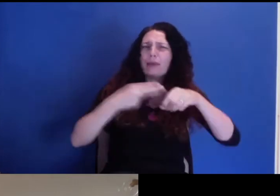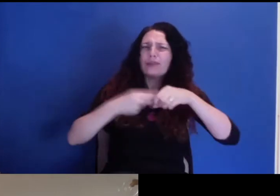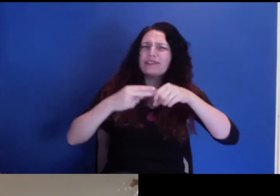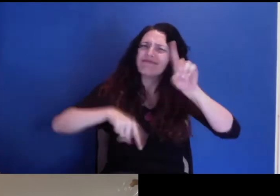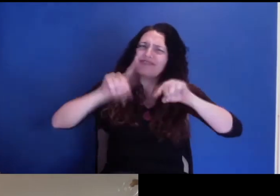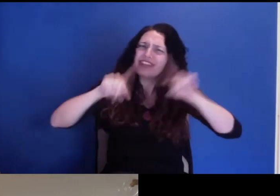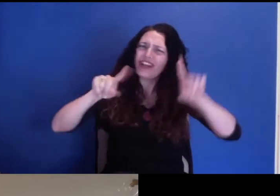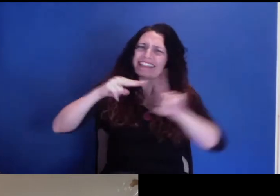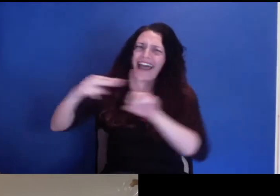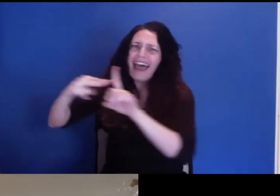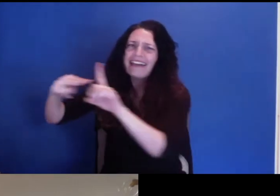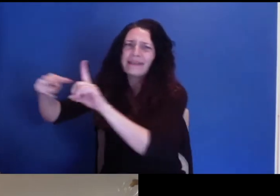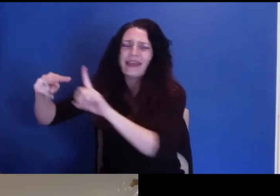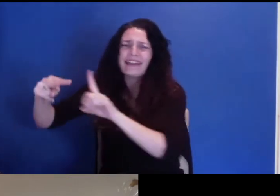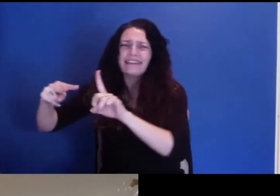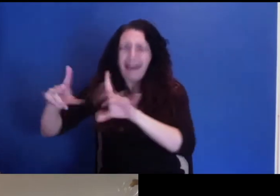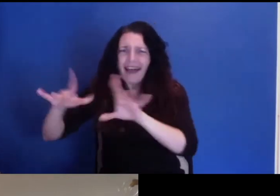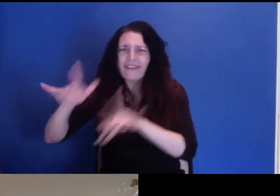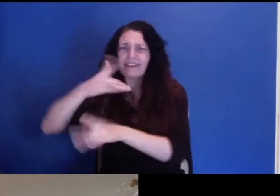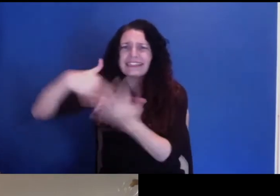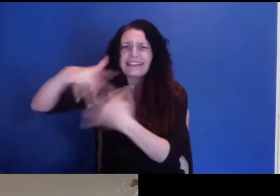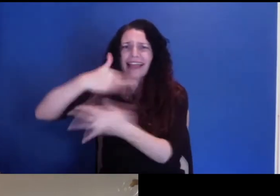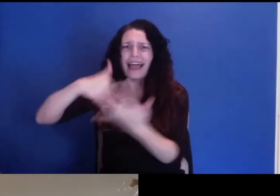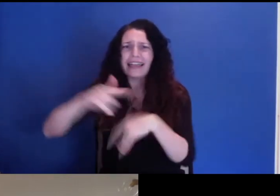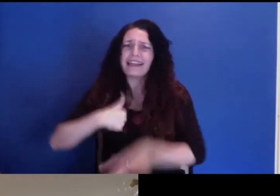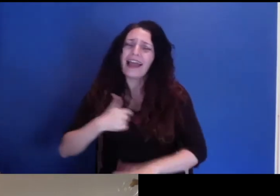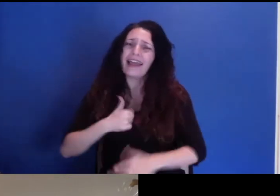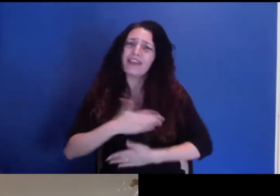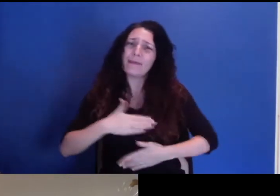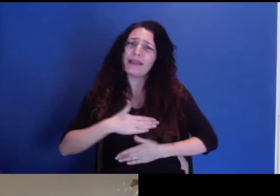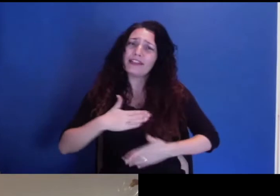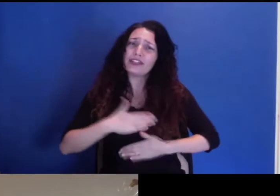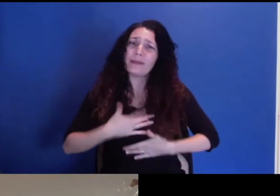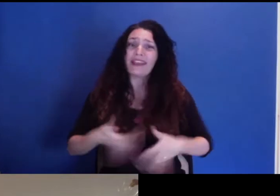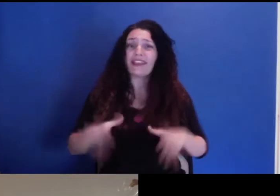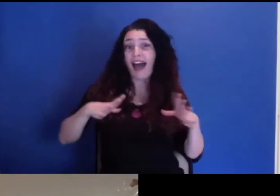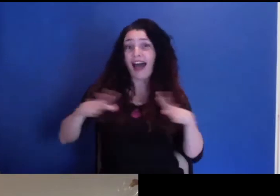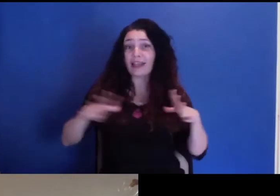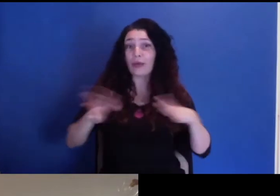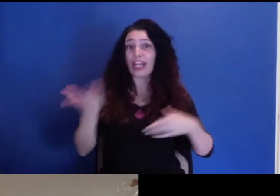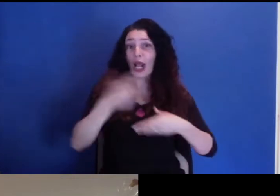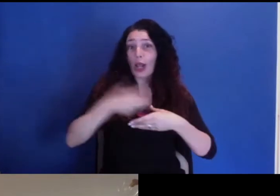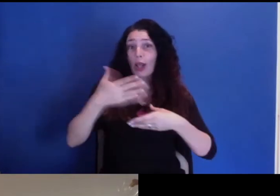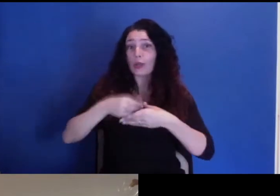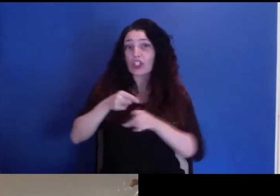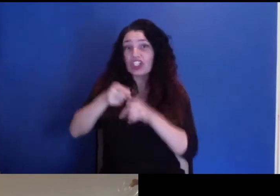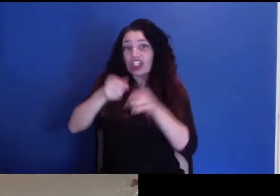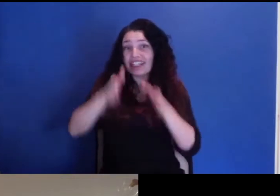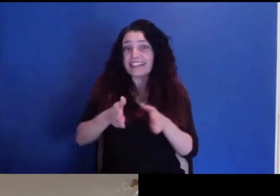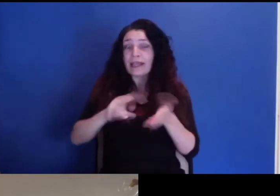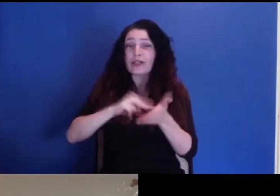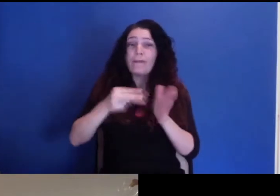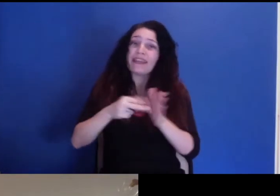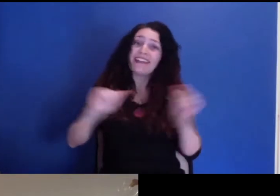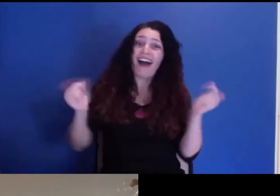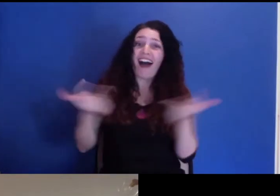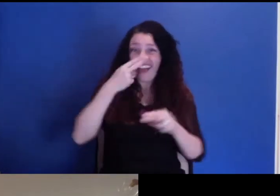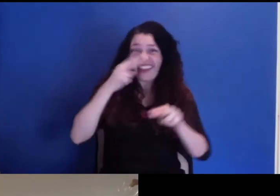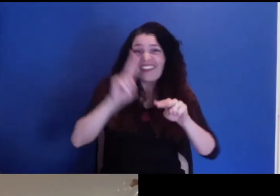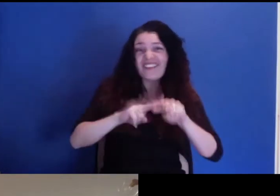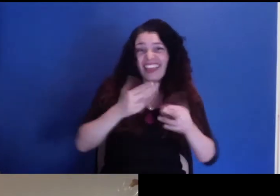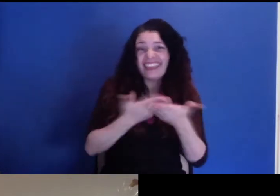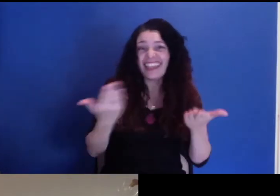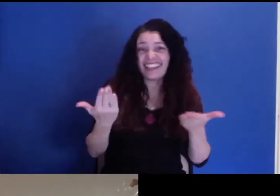I have the pleasure of working as our Hollywood Inclusionist, which means I get to work on all fun things Hollywood inclusion.